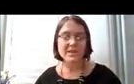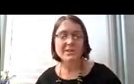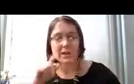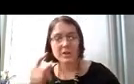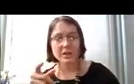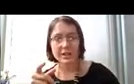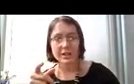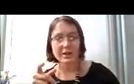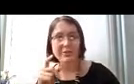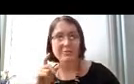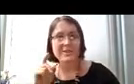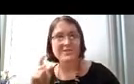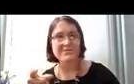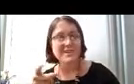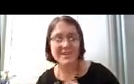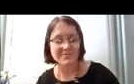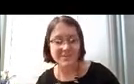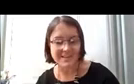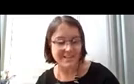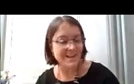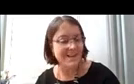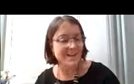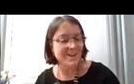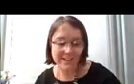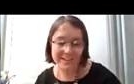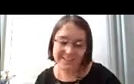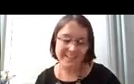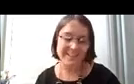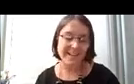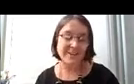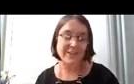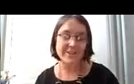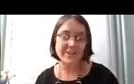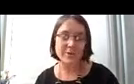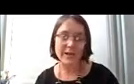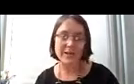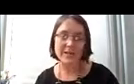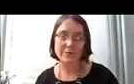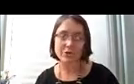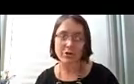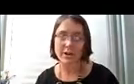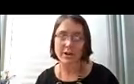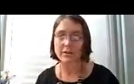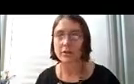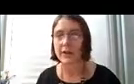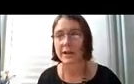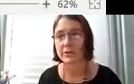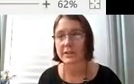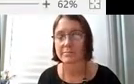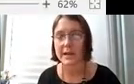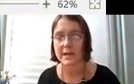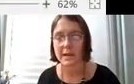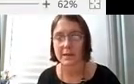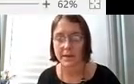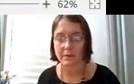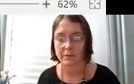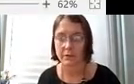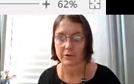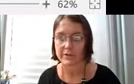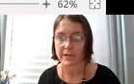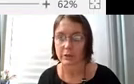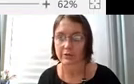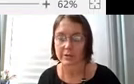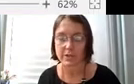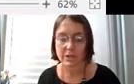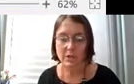information. So actually, I've got my three lovely colleagues that are going to do a little trial of how this may appear